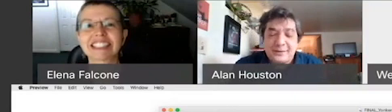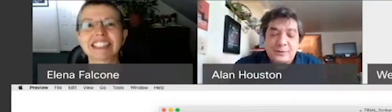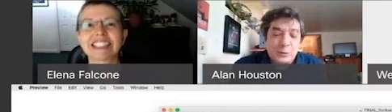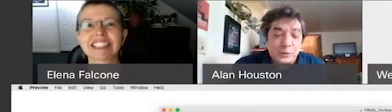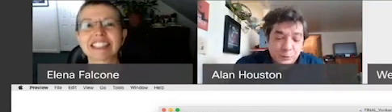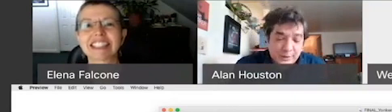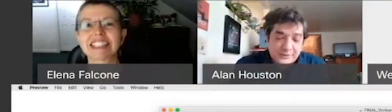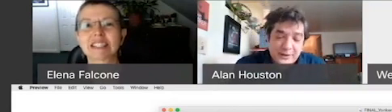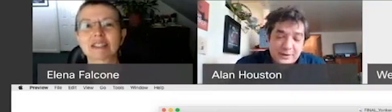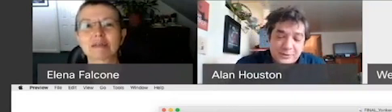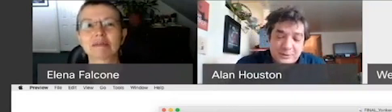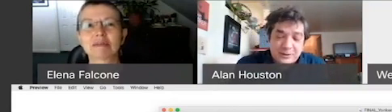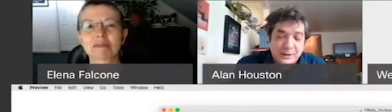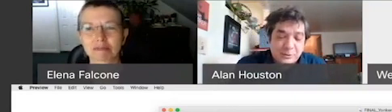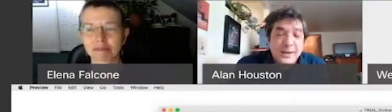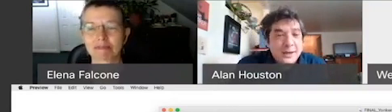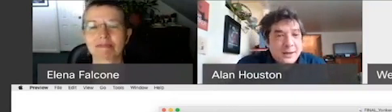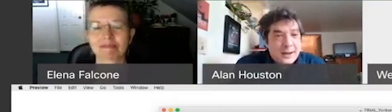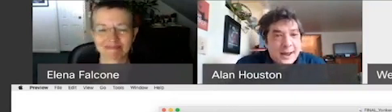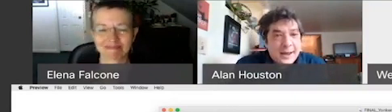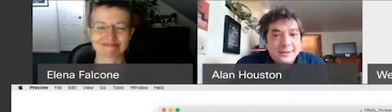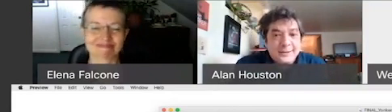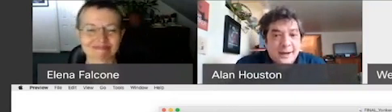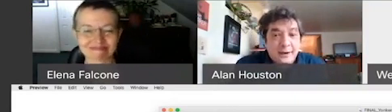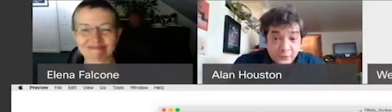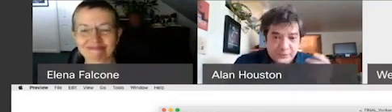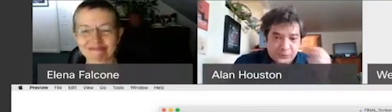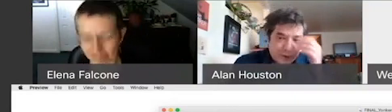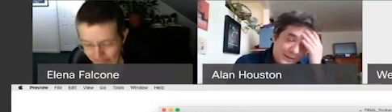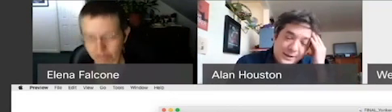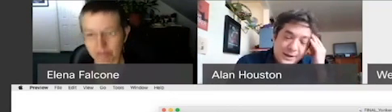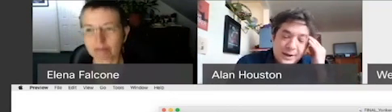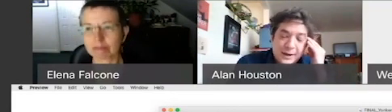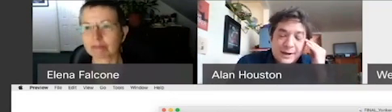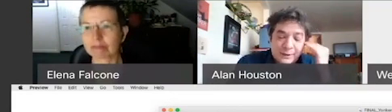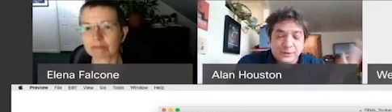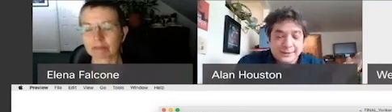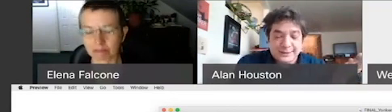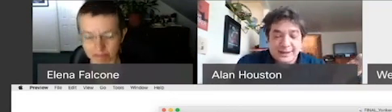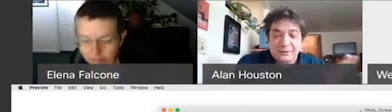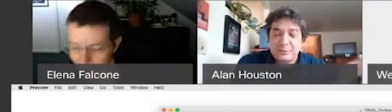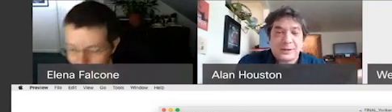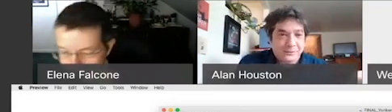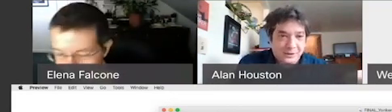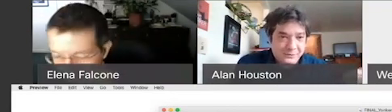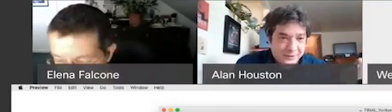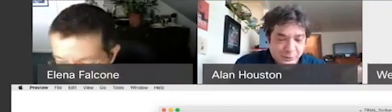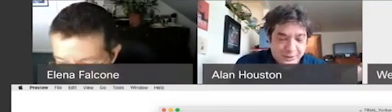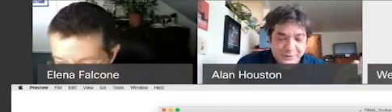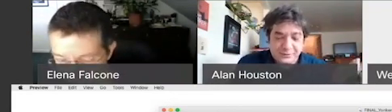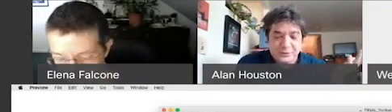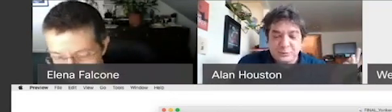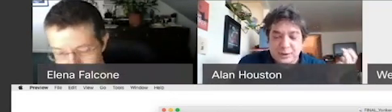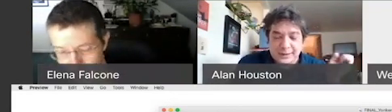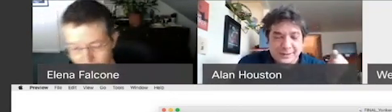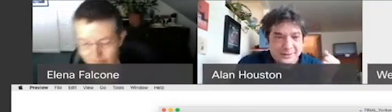branch of the Yonkers Public Library. And first, before anything, I would like to thank everybody involved in the production of this